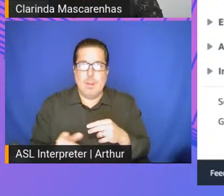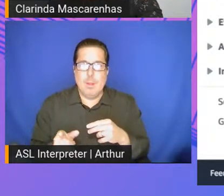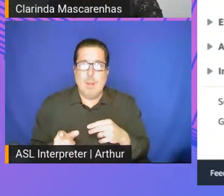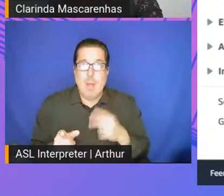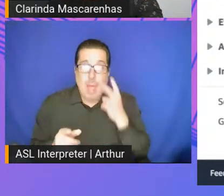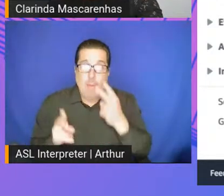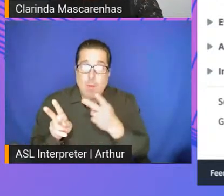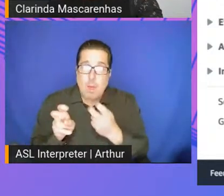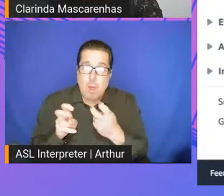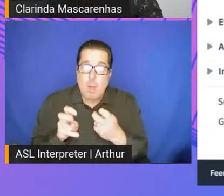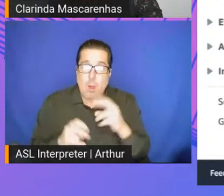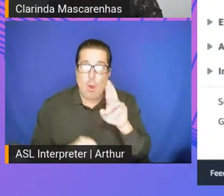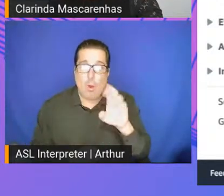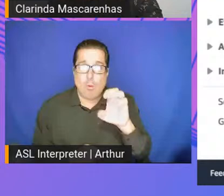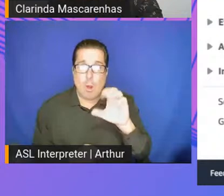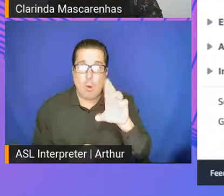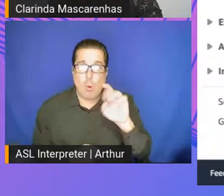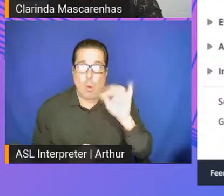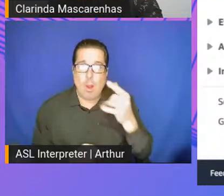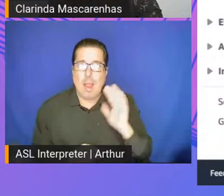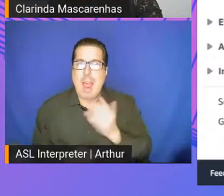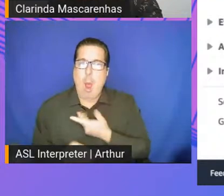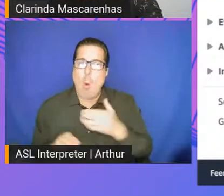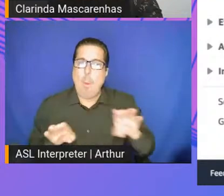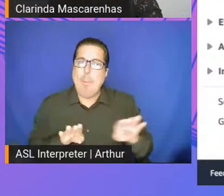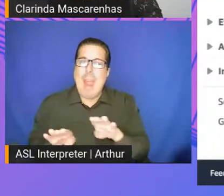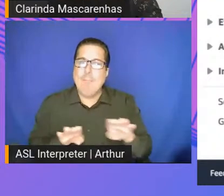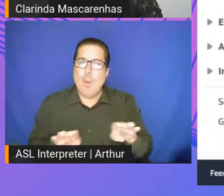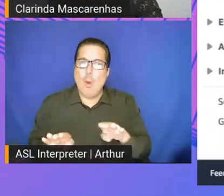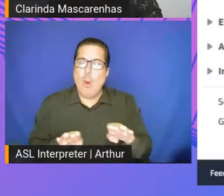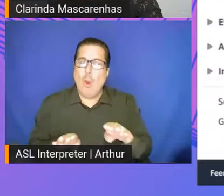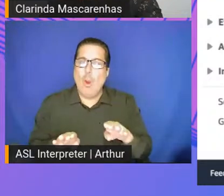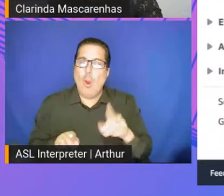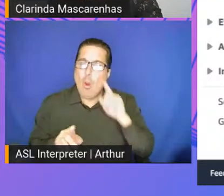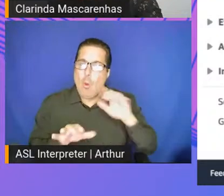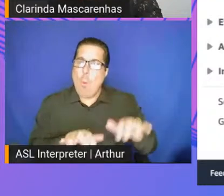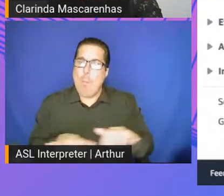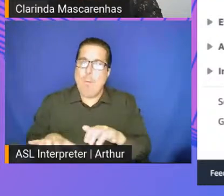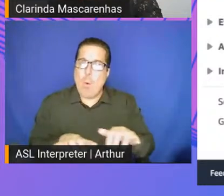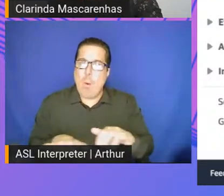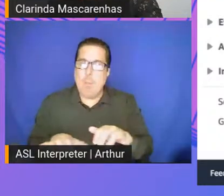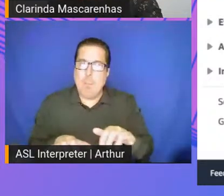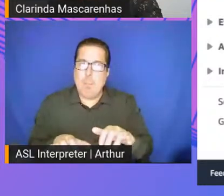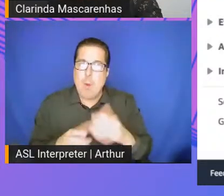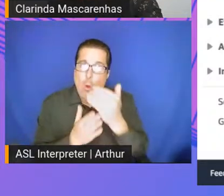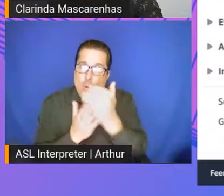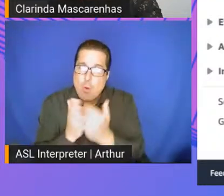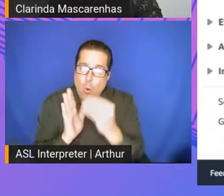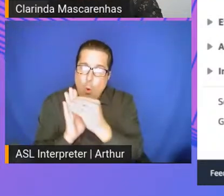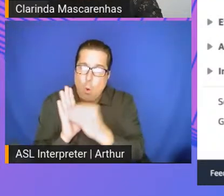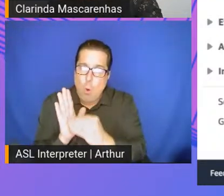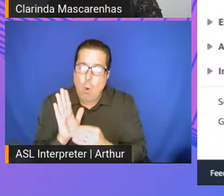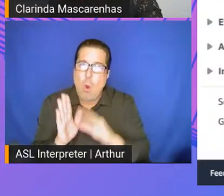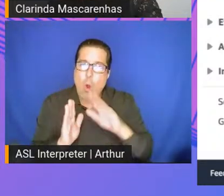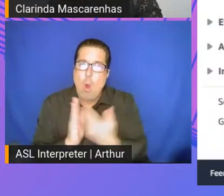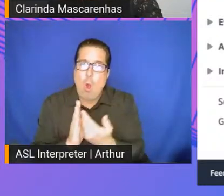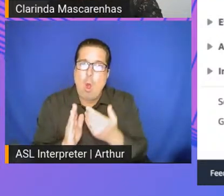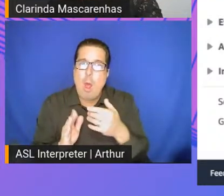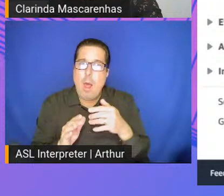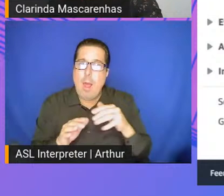what our behaviors just performed, and it's recording all the activities our hotel